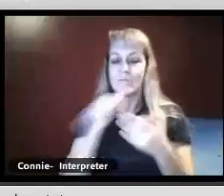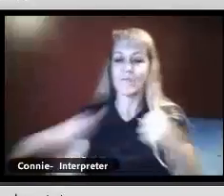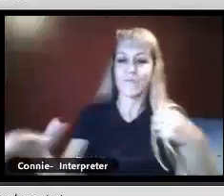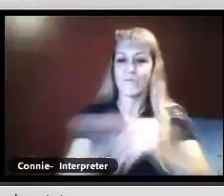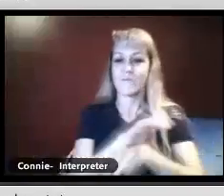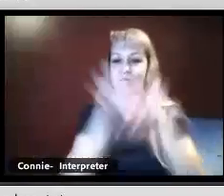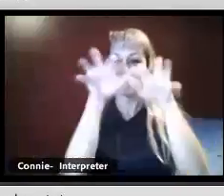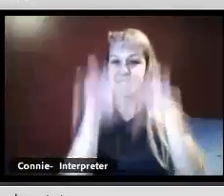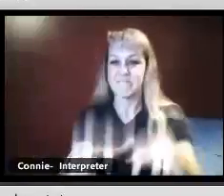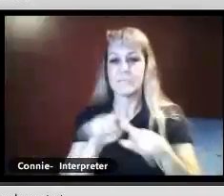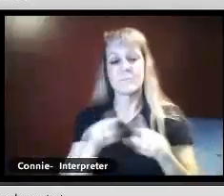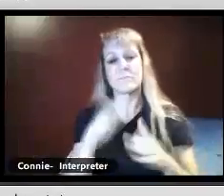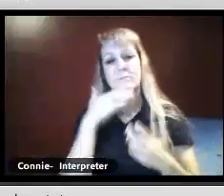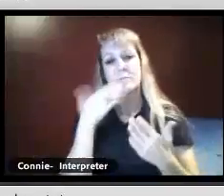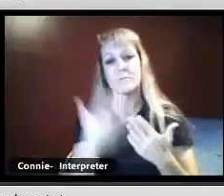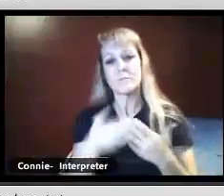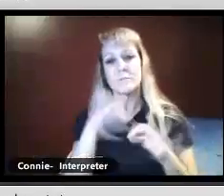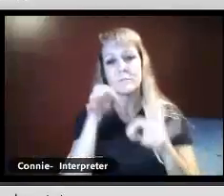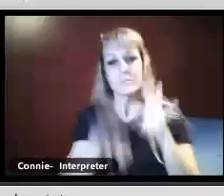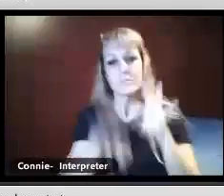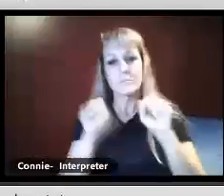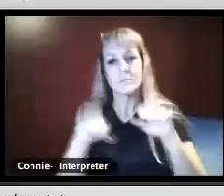content rich,